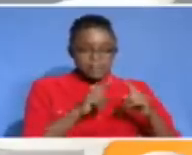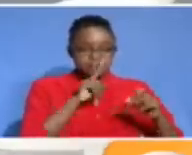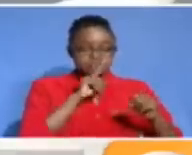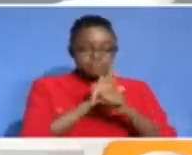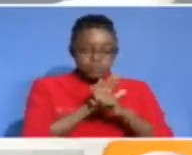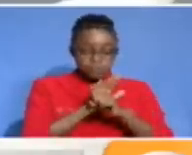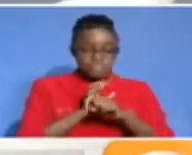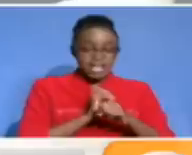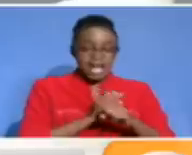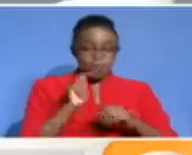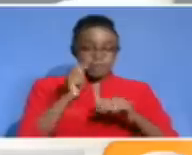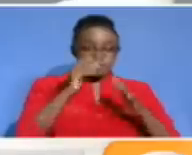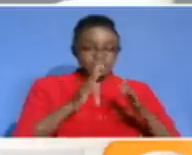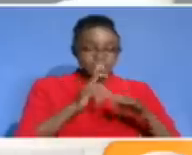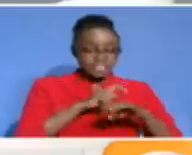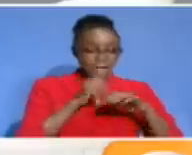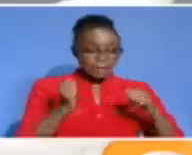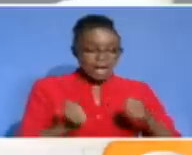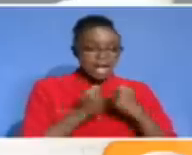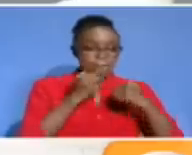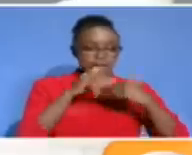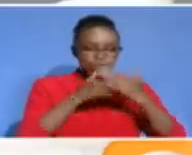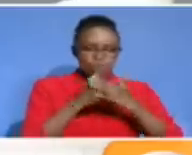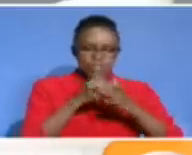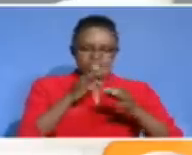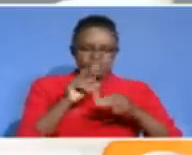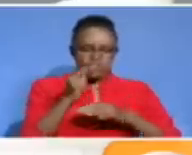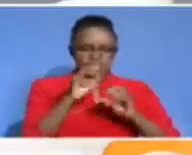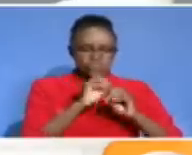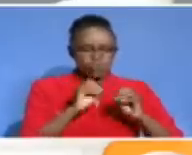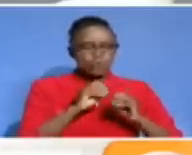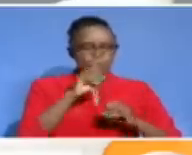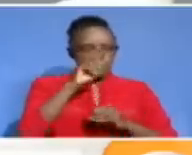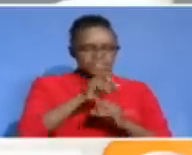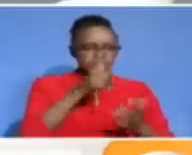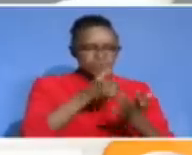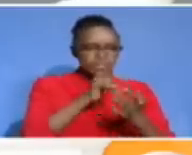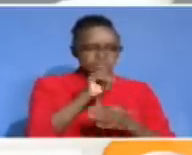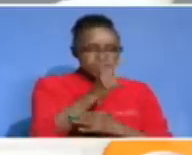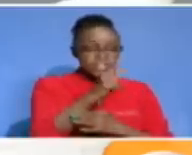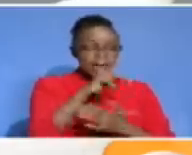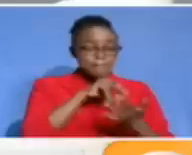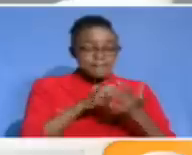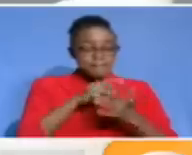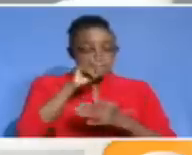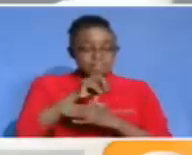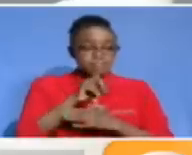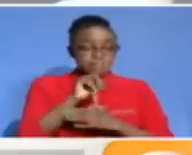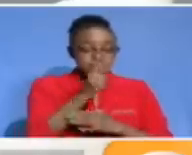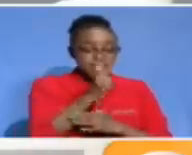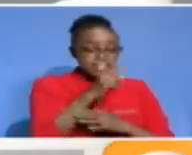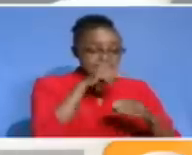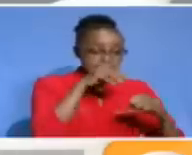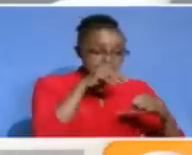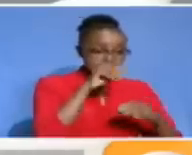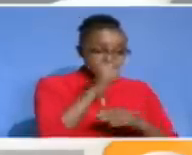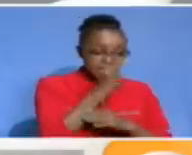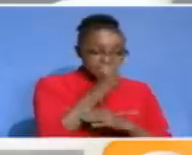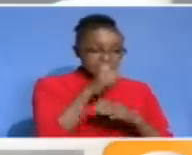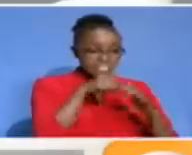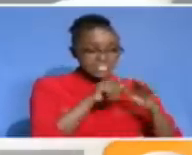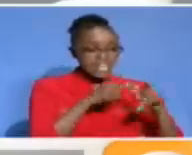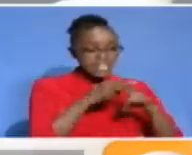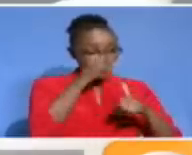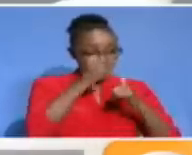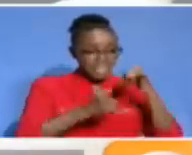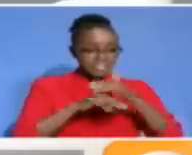to Kenyans is when it happens, if we're not the first one, we'll be among the first ones. But we will be first in, last out. Yeah. And